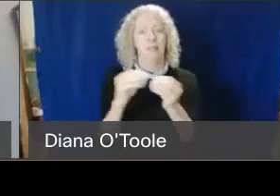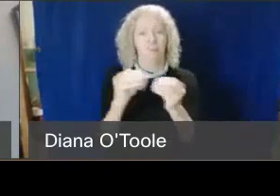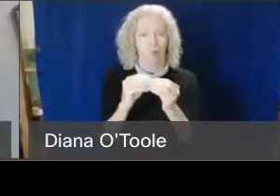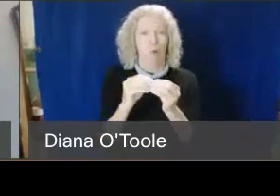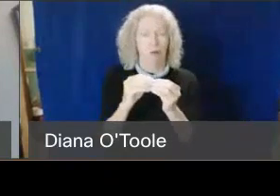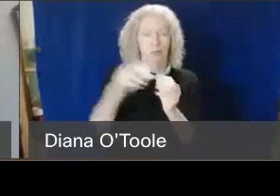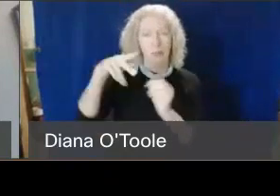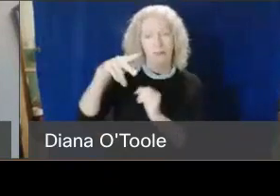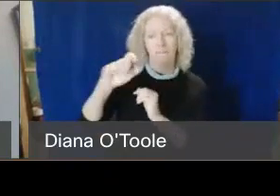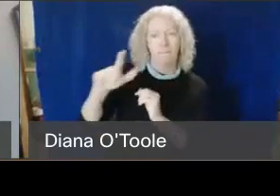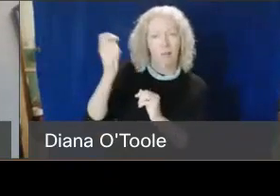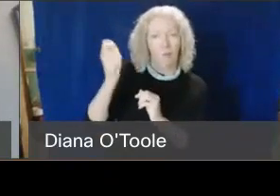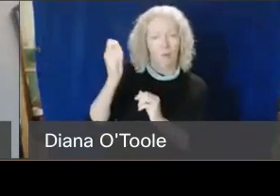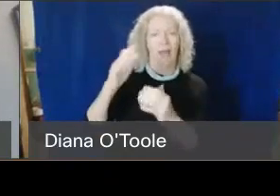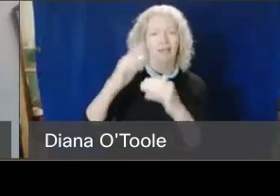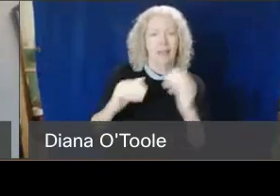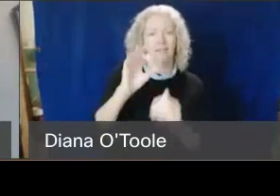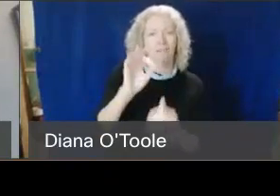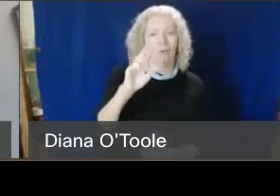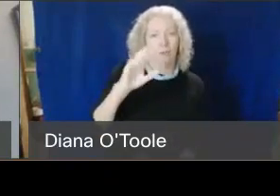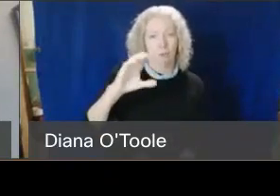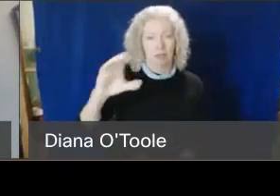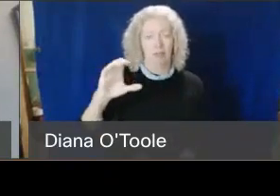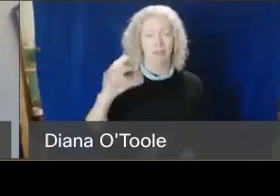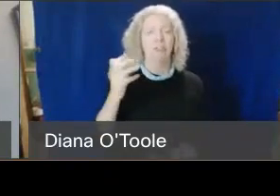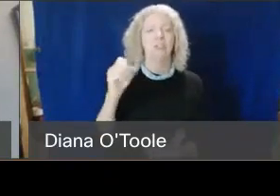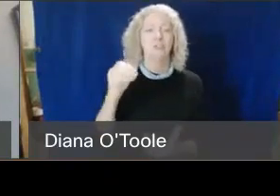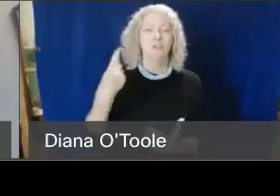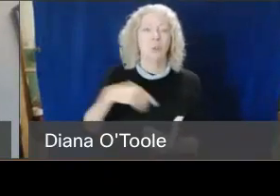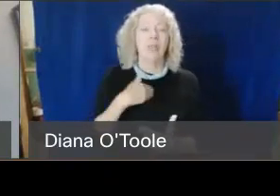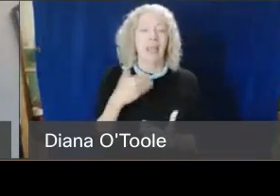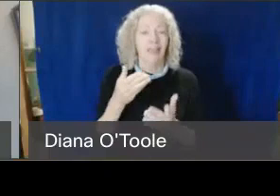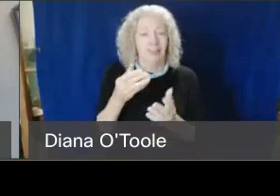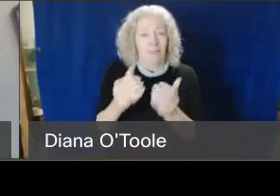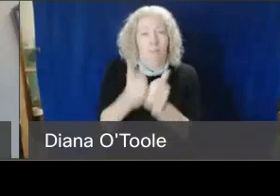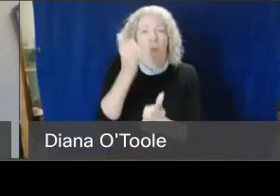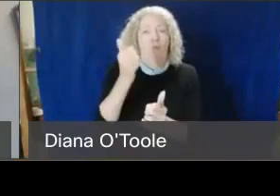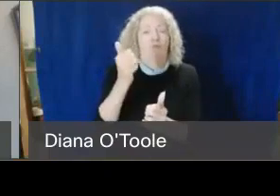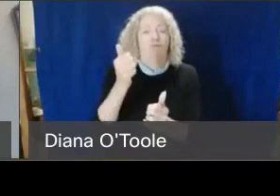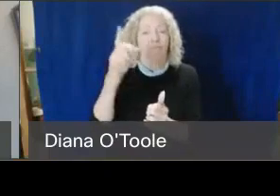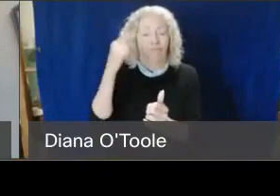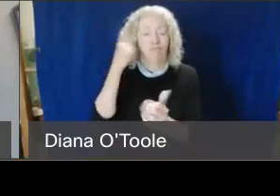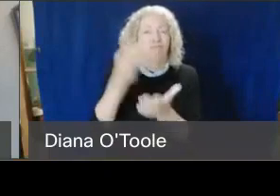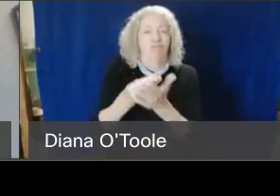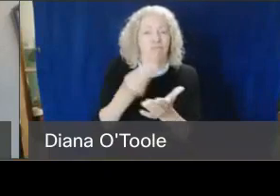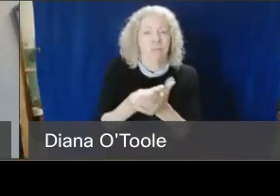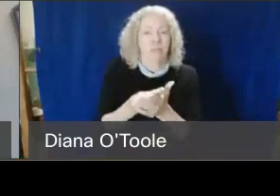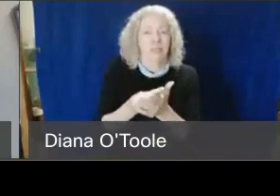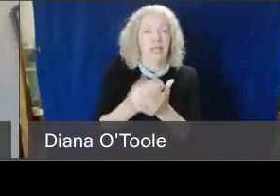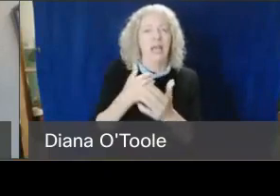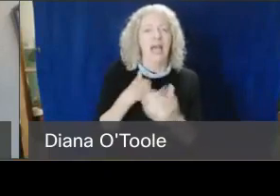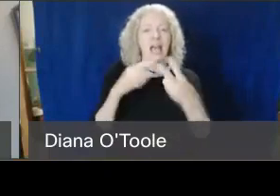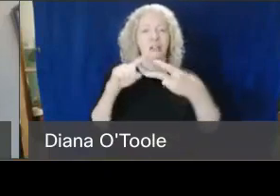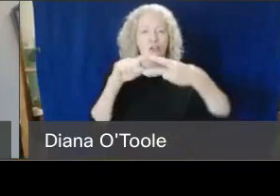we were actually received the largest CARES Act funding of any of the colleges in the system. It came in two tranches. So the